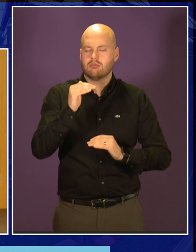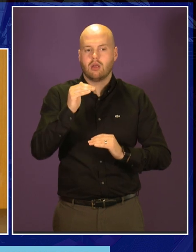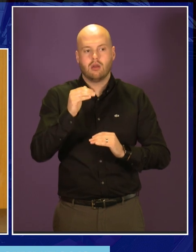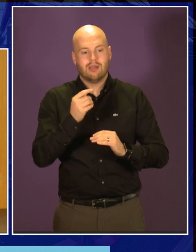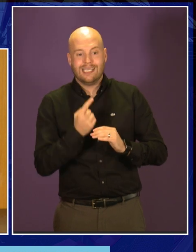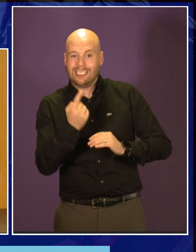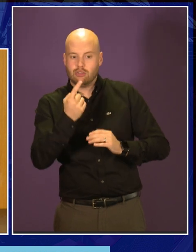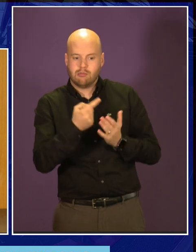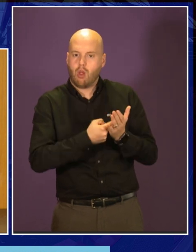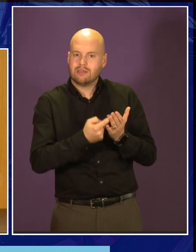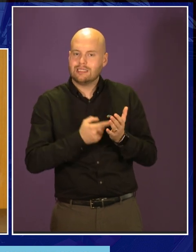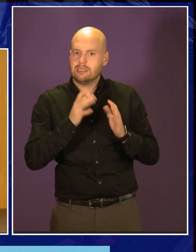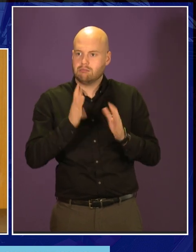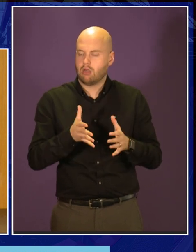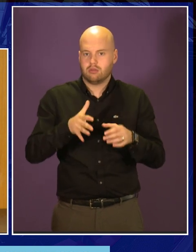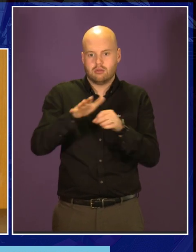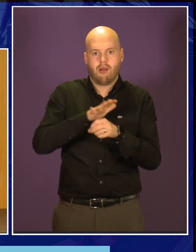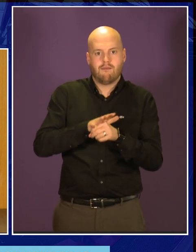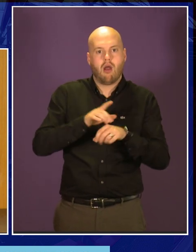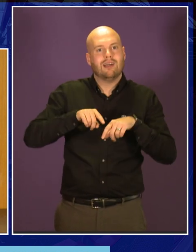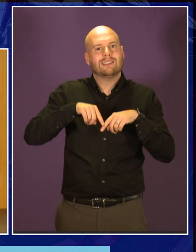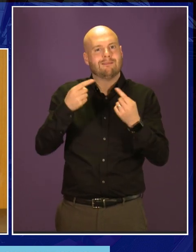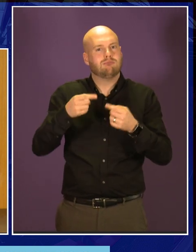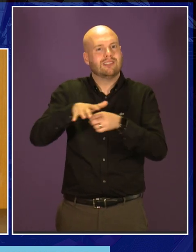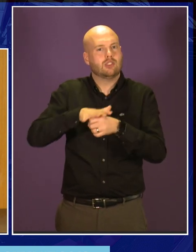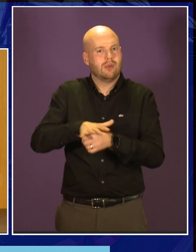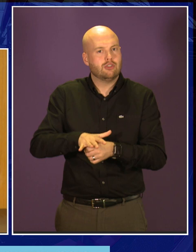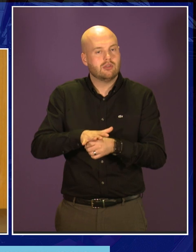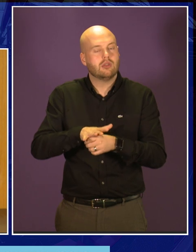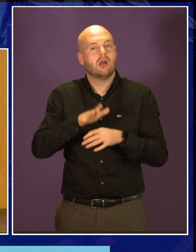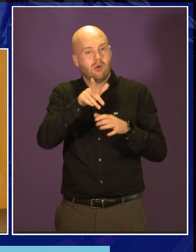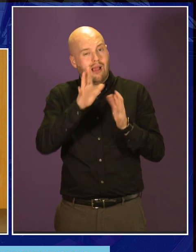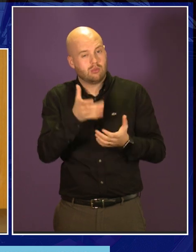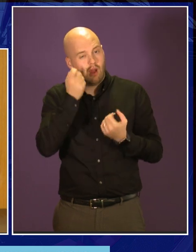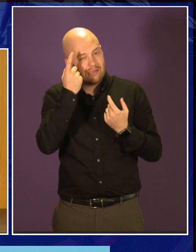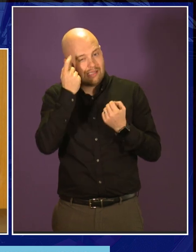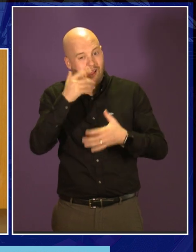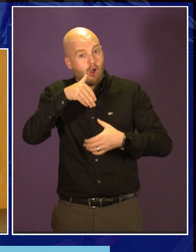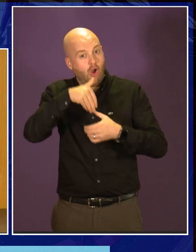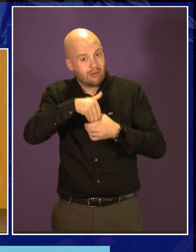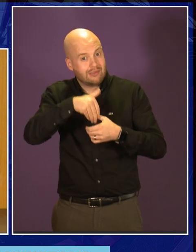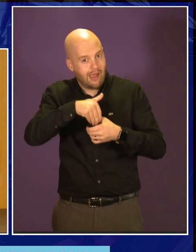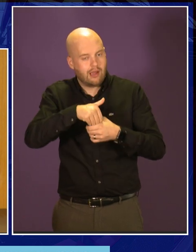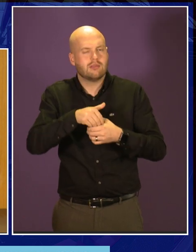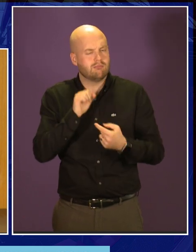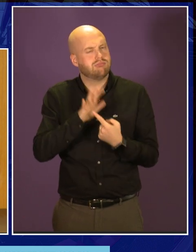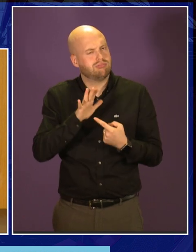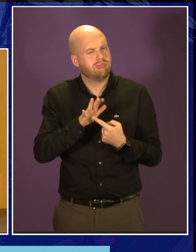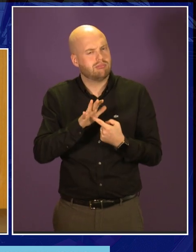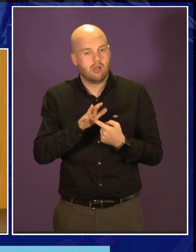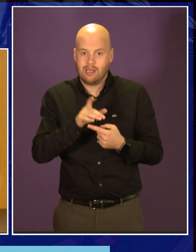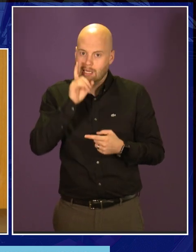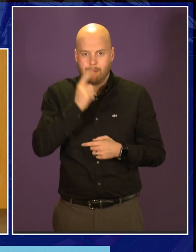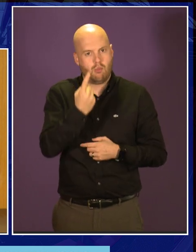various stakeholders and account for the differentiation that recognizes that context matters, and it cannot, again, be a one-size-fits-all solution.